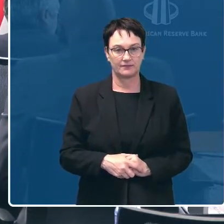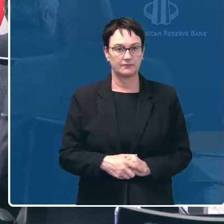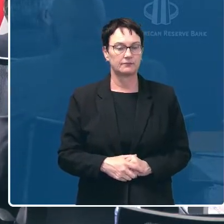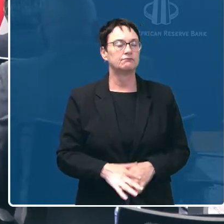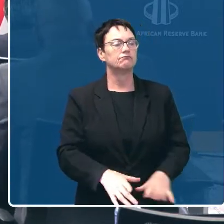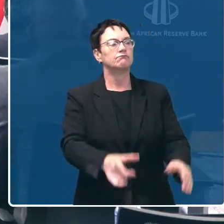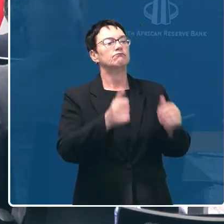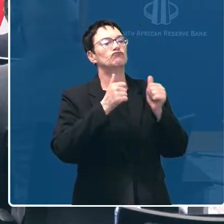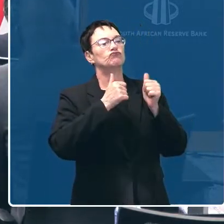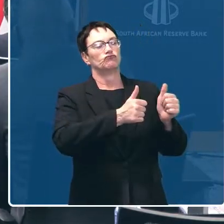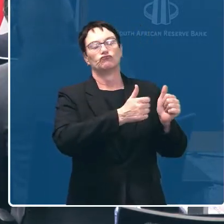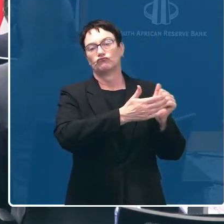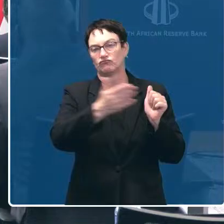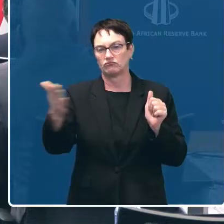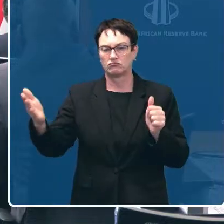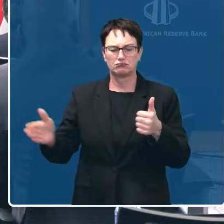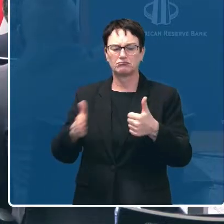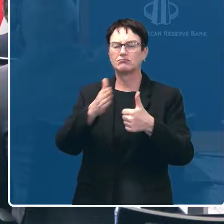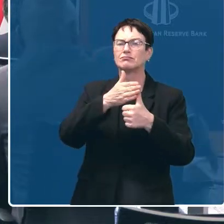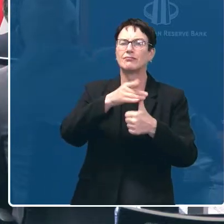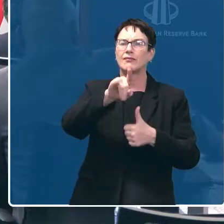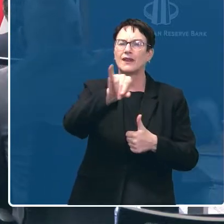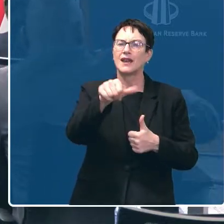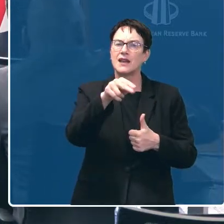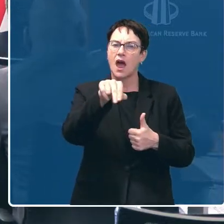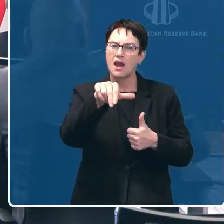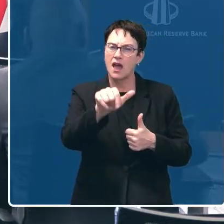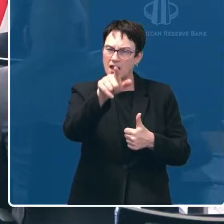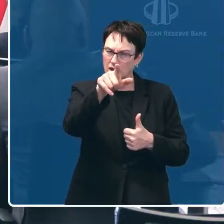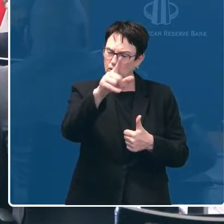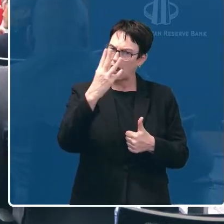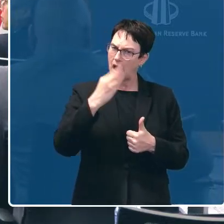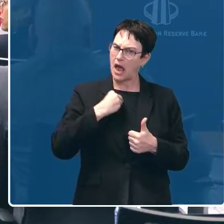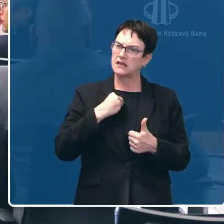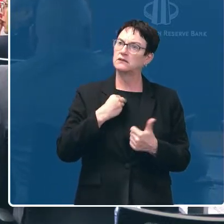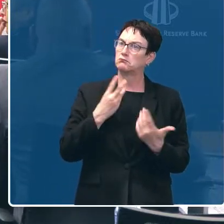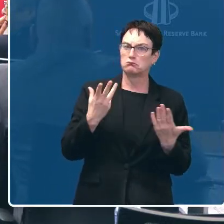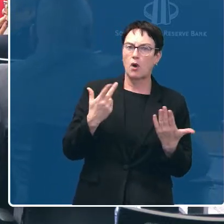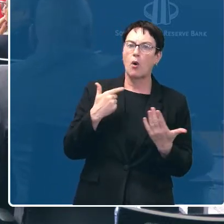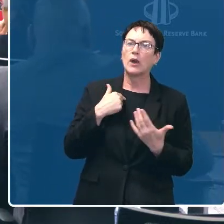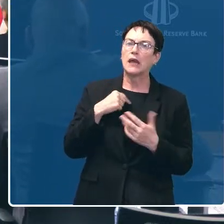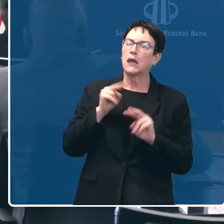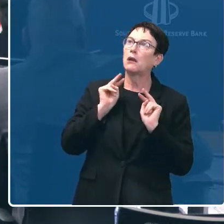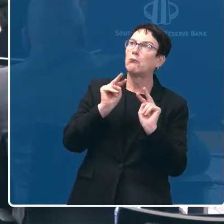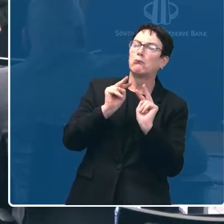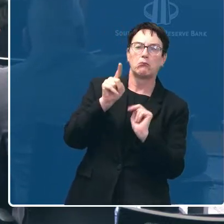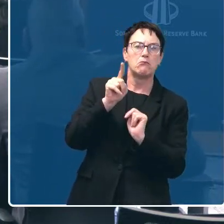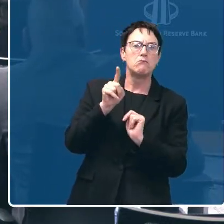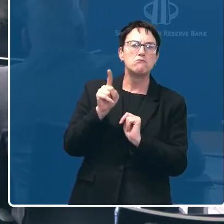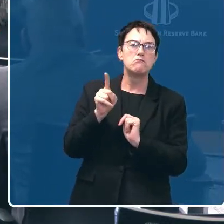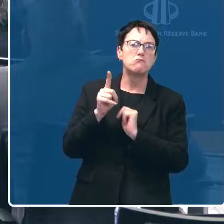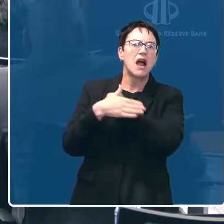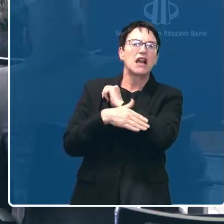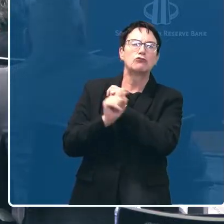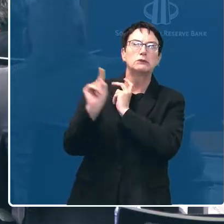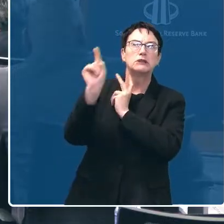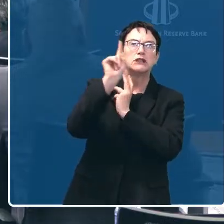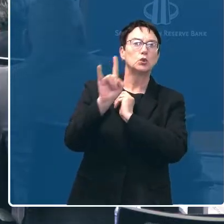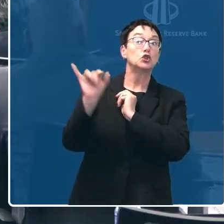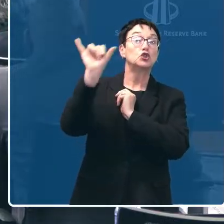Okay. Jana, you wanted to know which international benchmarks.